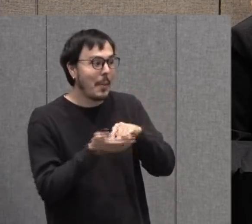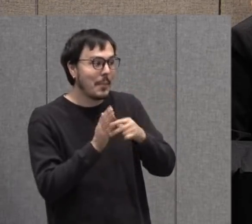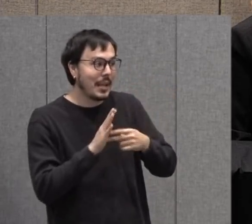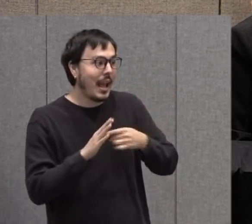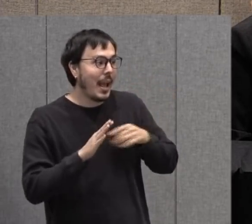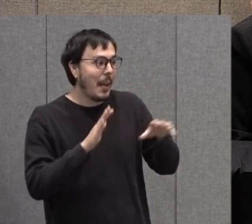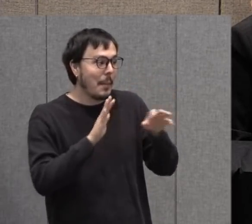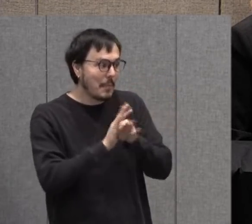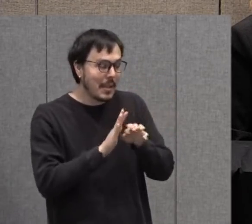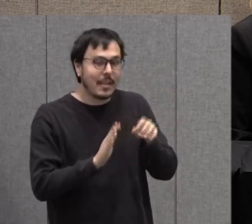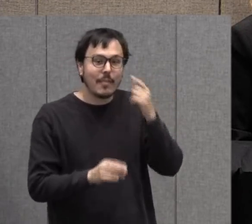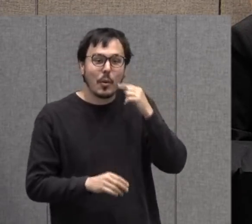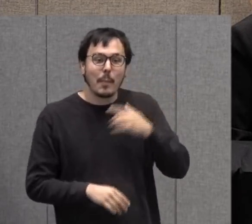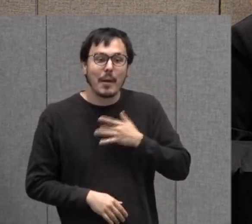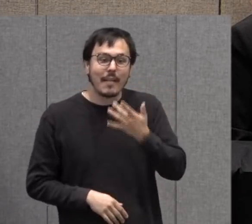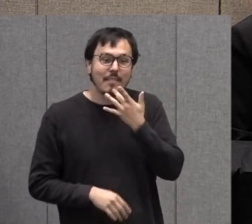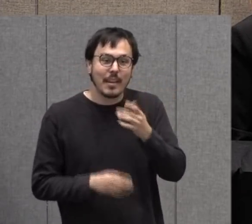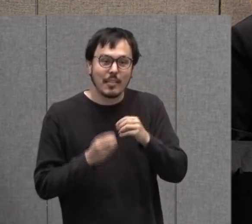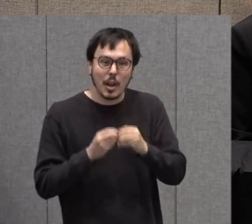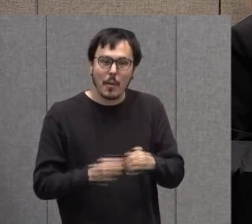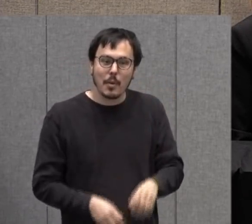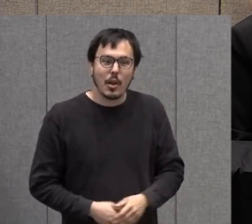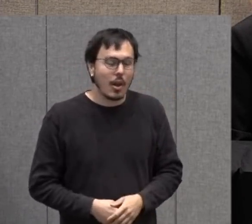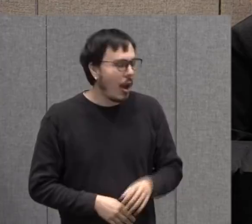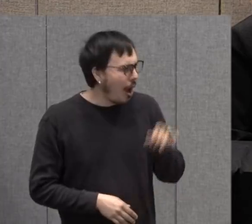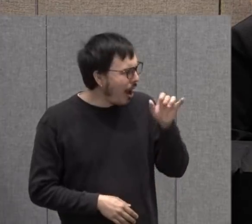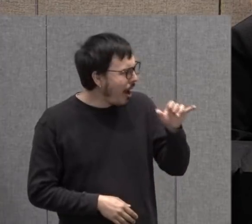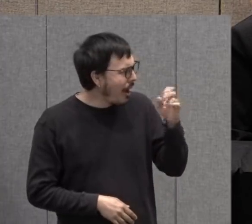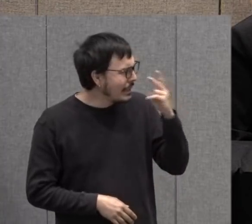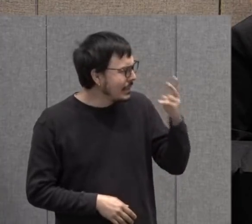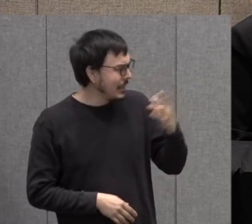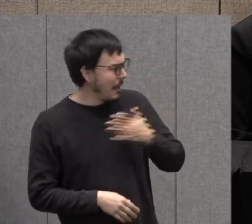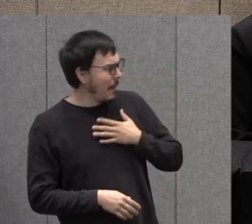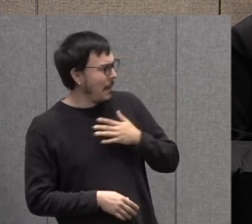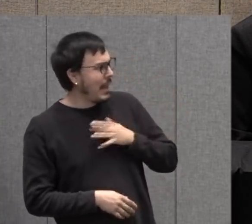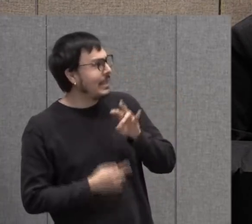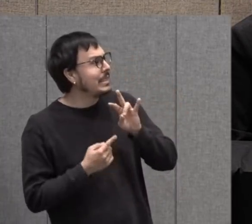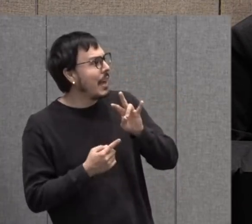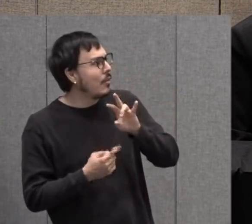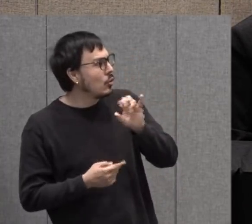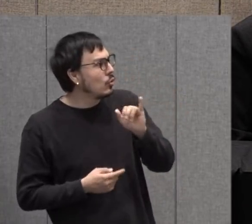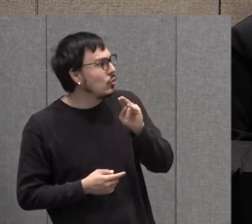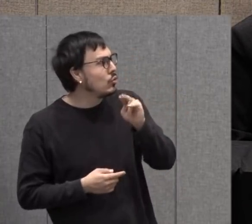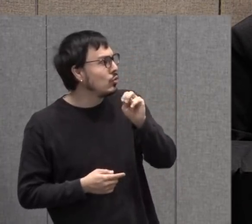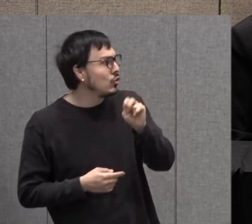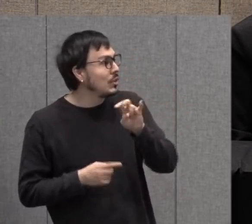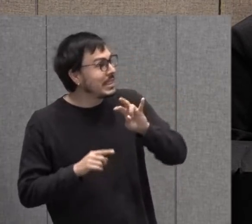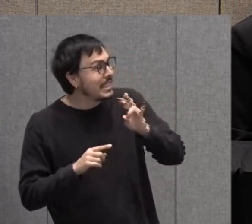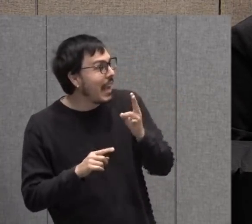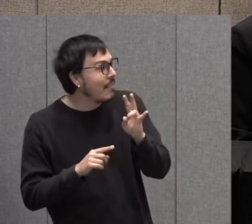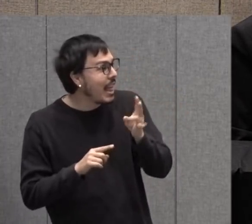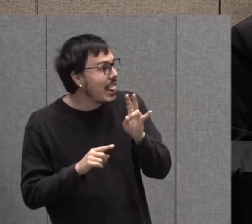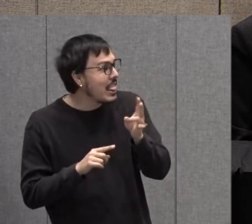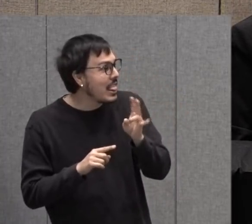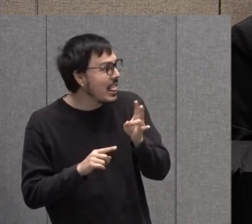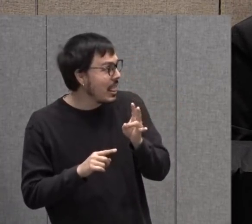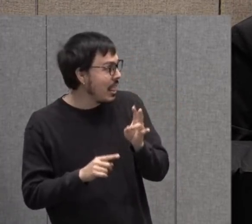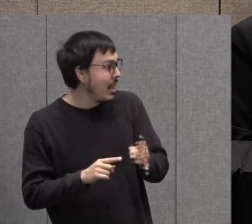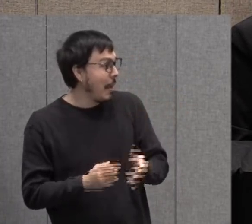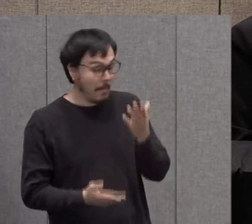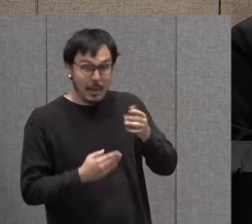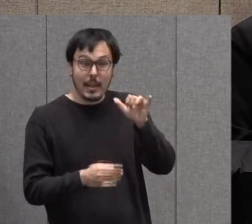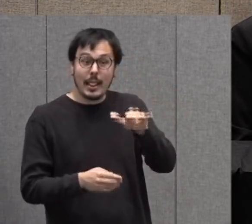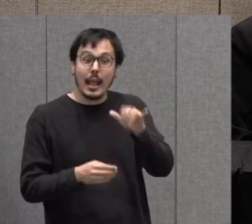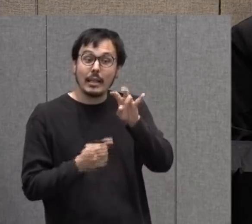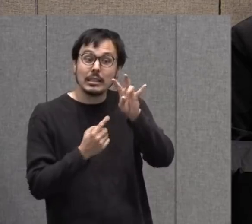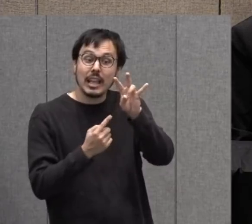as my favorite number. See, mine is on 7, June 7. So 7 might be 7 yours. might be my good